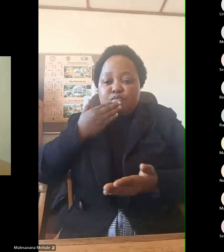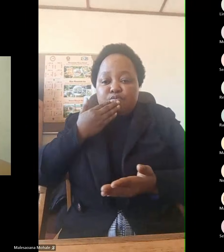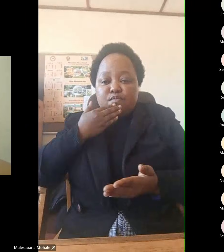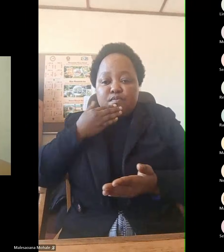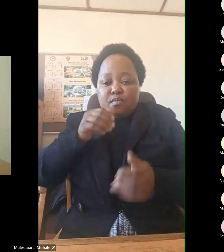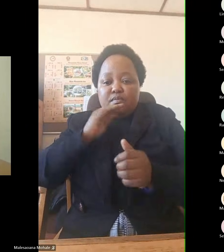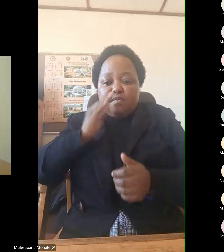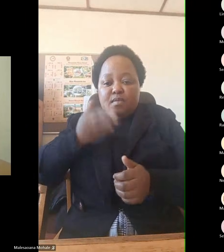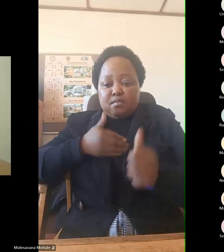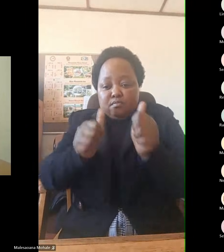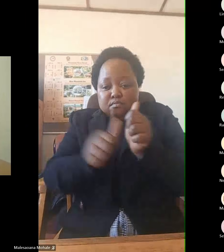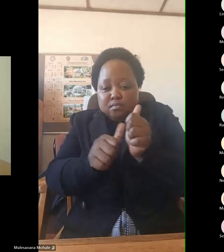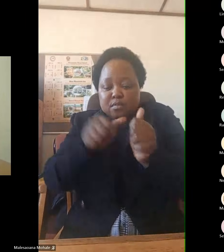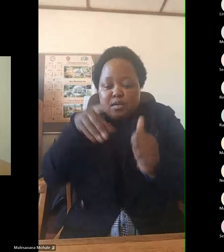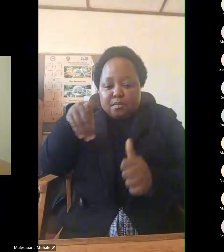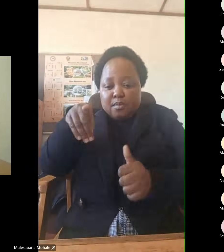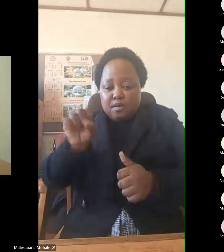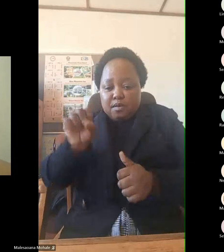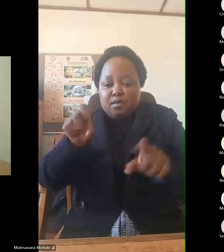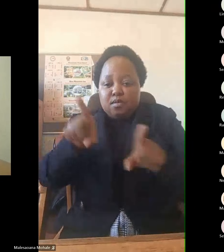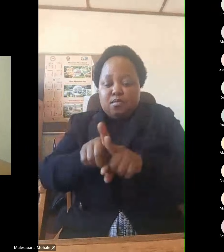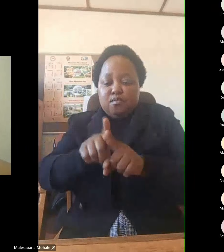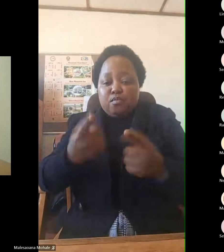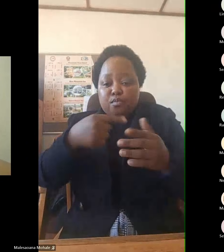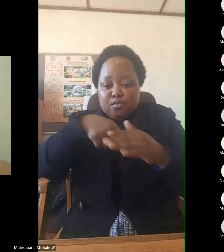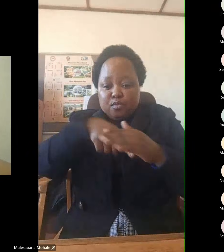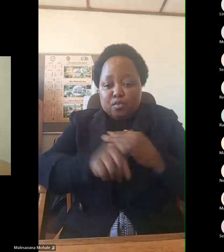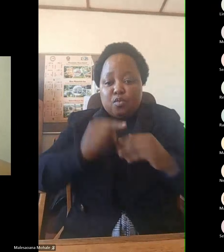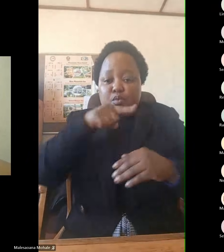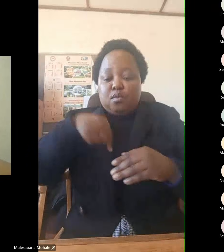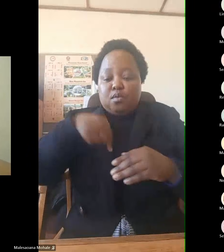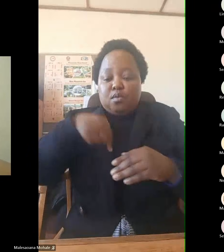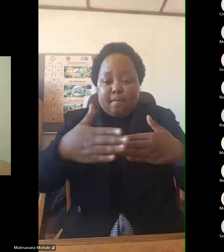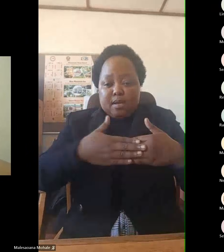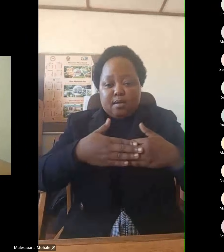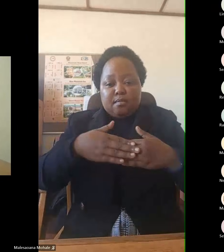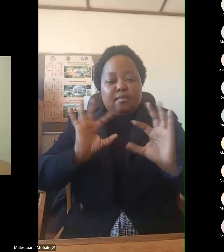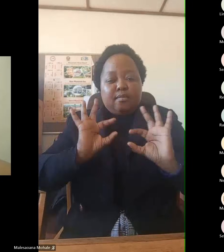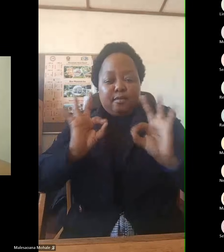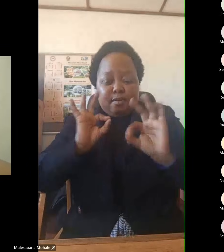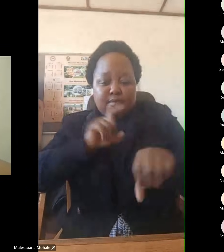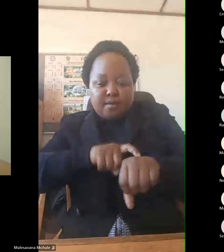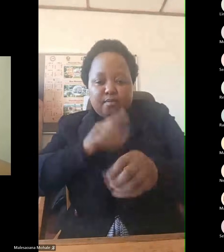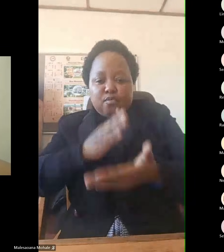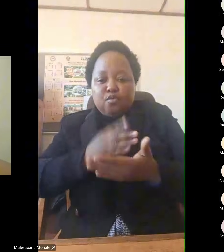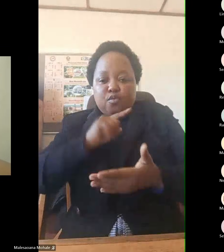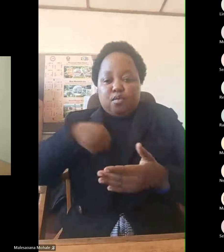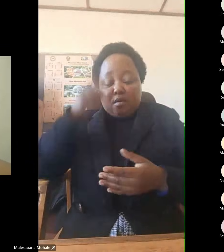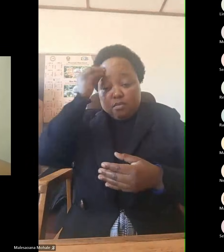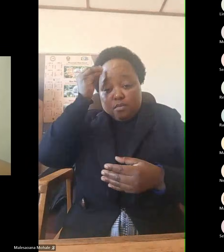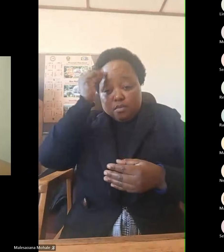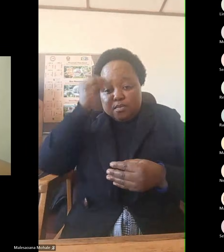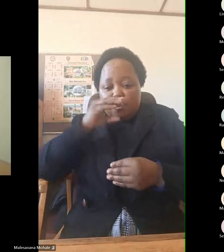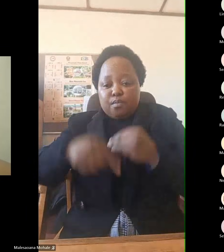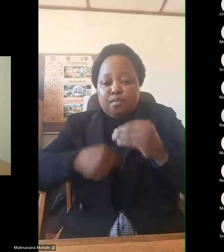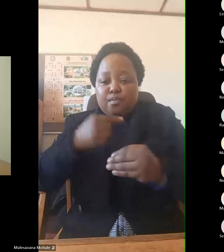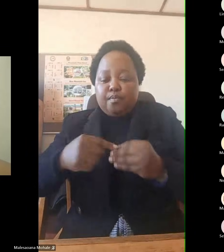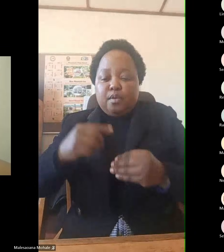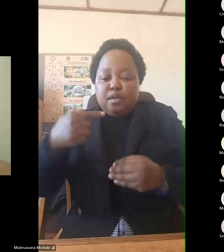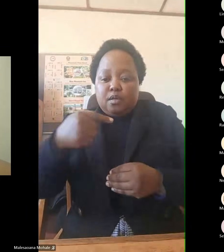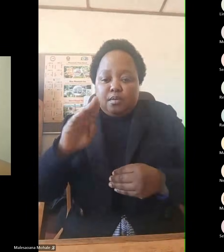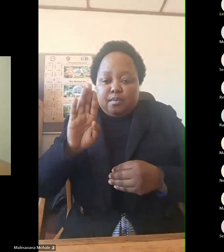managed to join us at the right time while we were still at the early stage of the meeting. The DPS, you have the